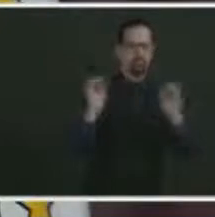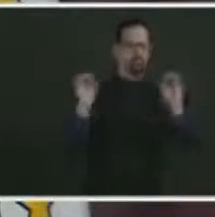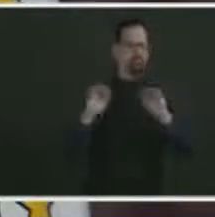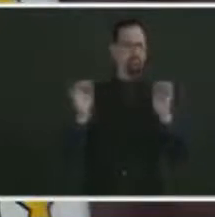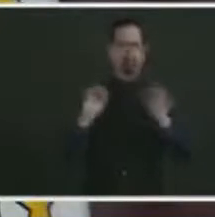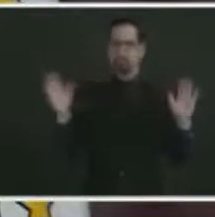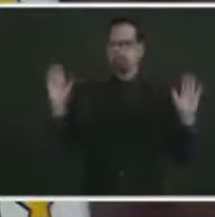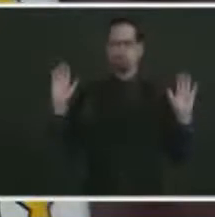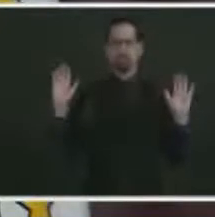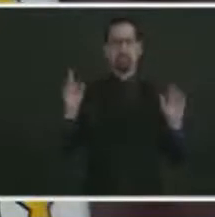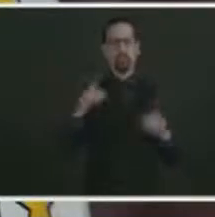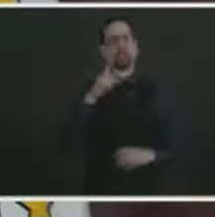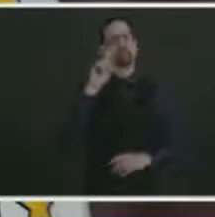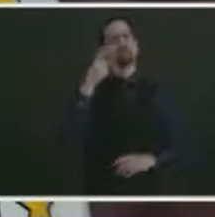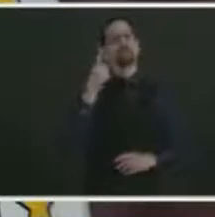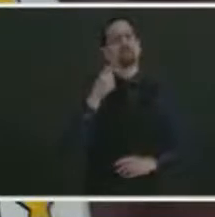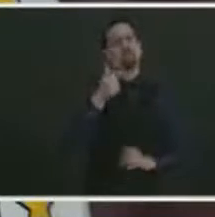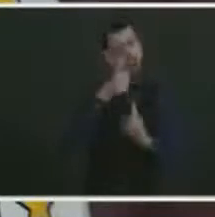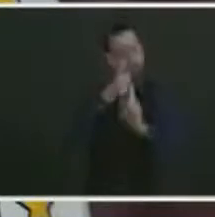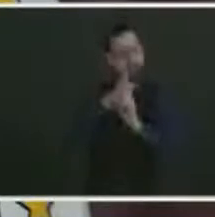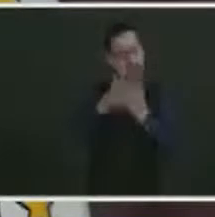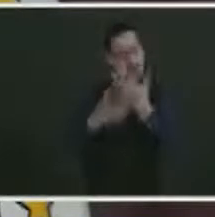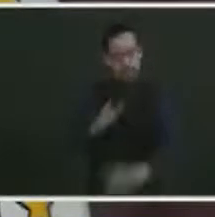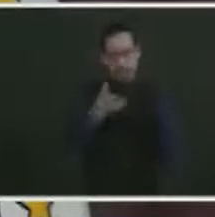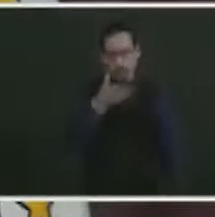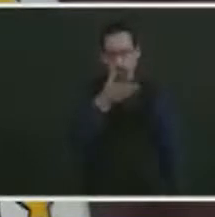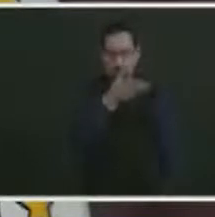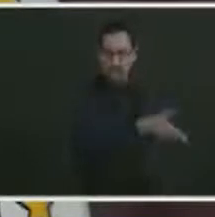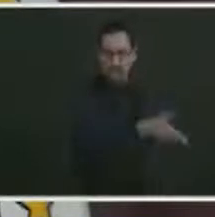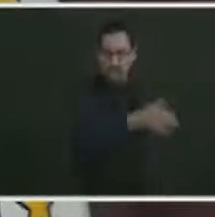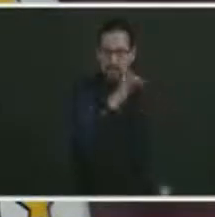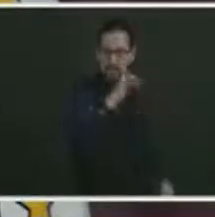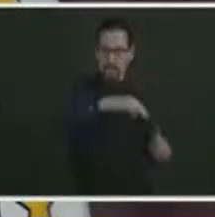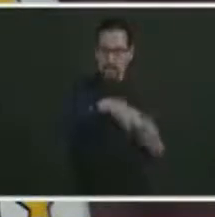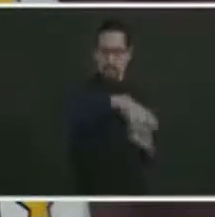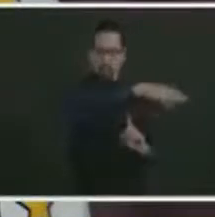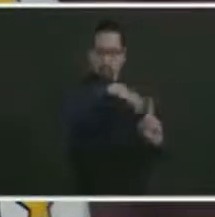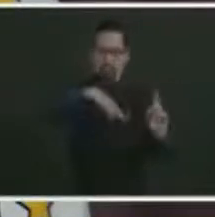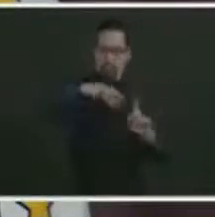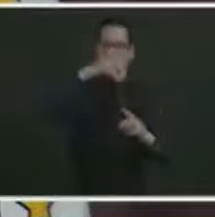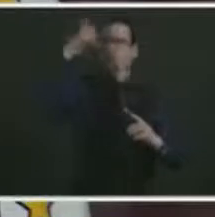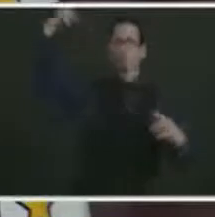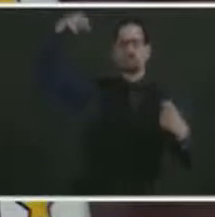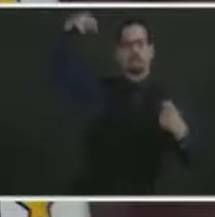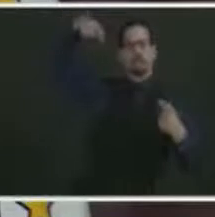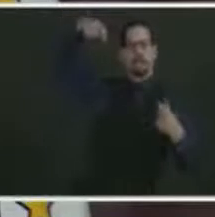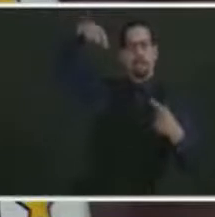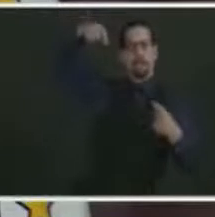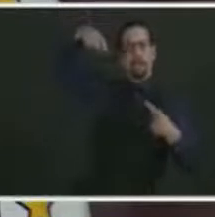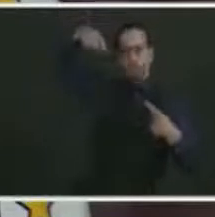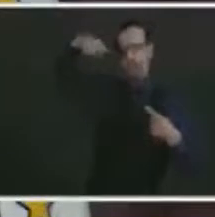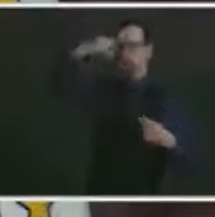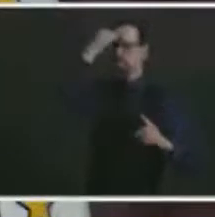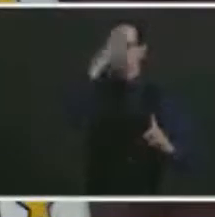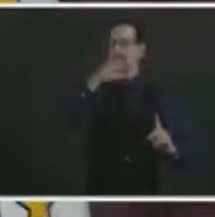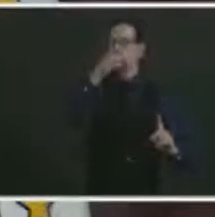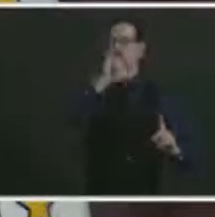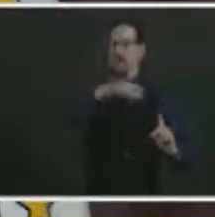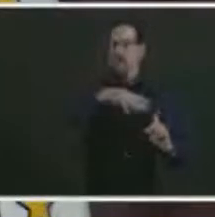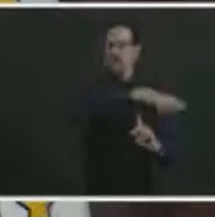there will never be stored in a place where it's associated with you, your name, your address, your